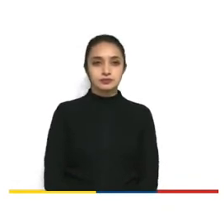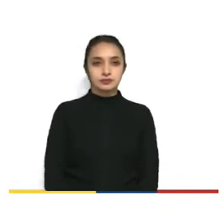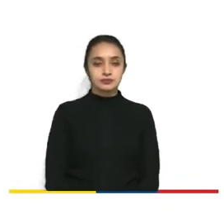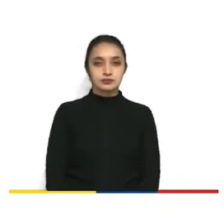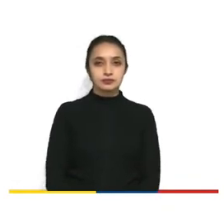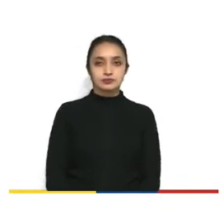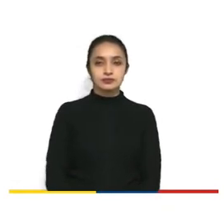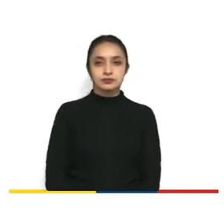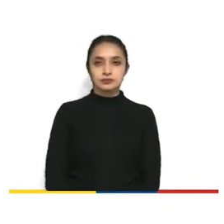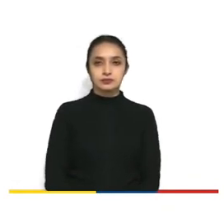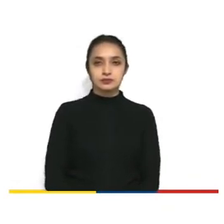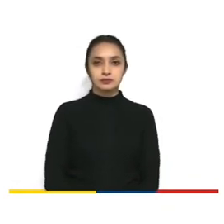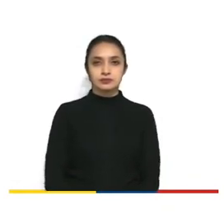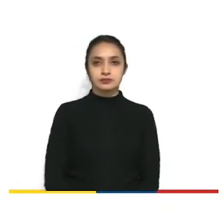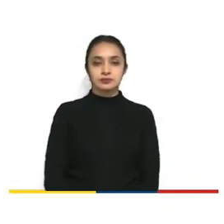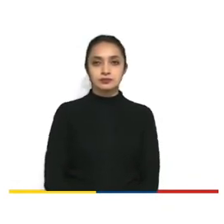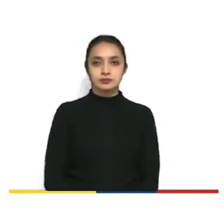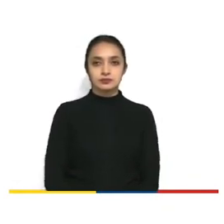more expensive